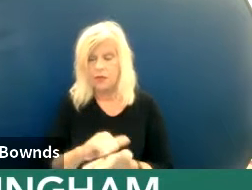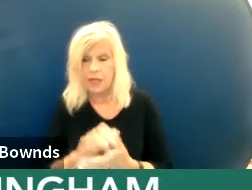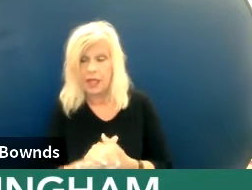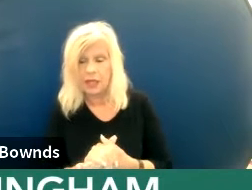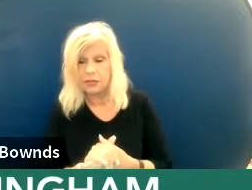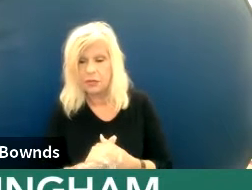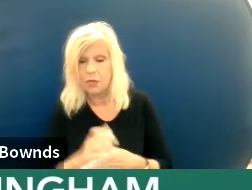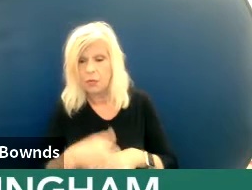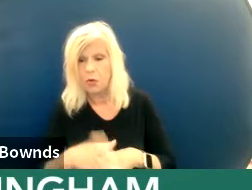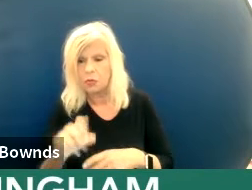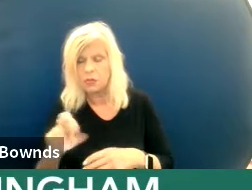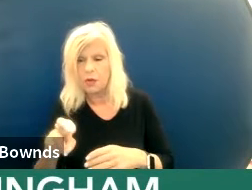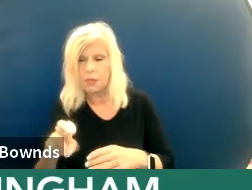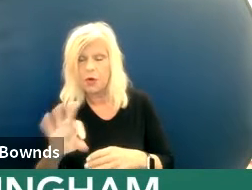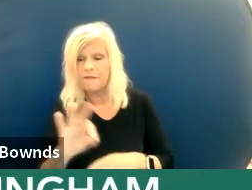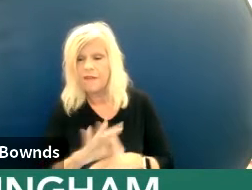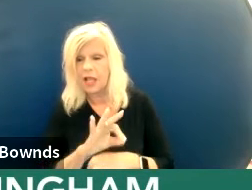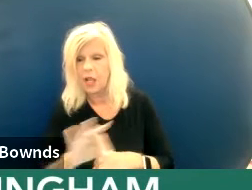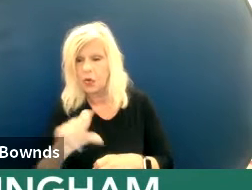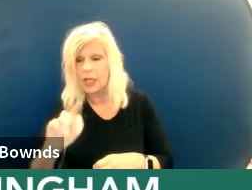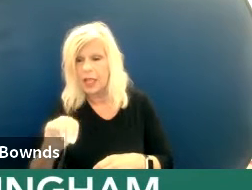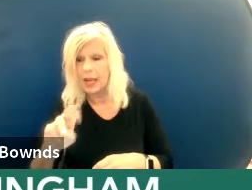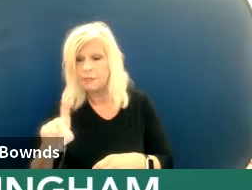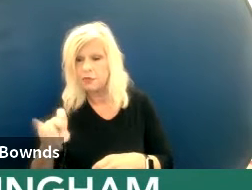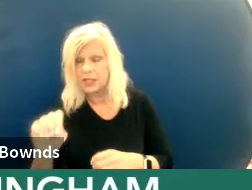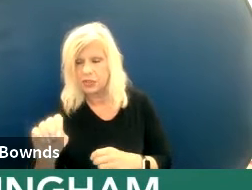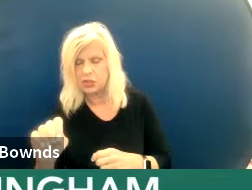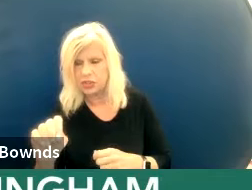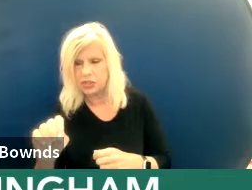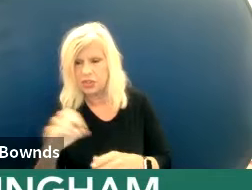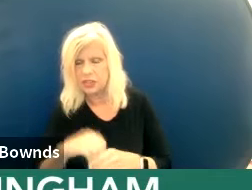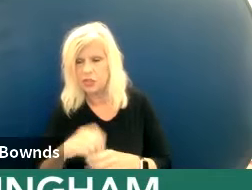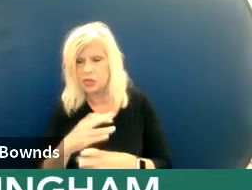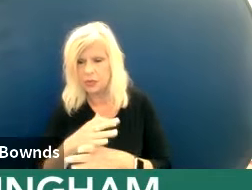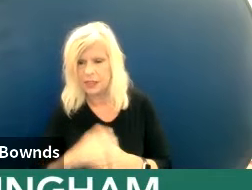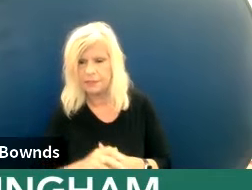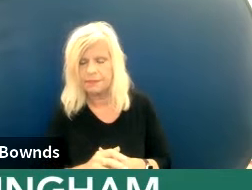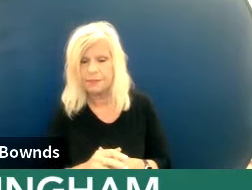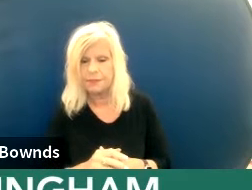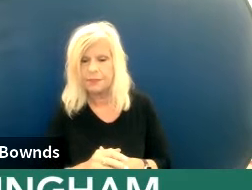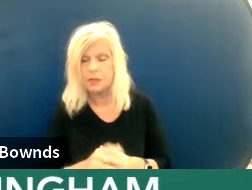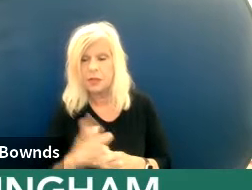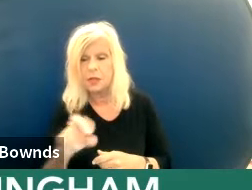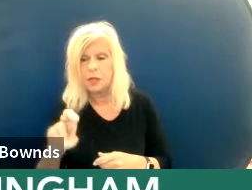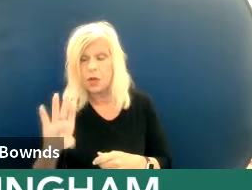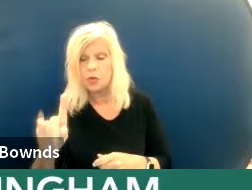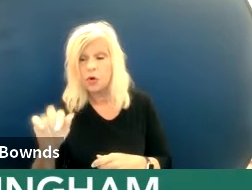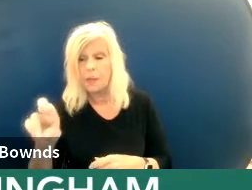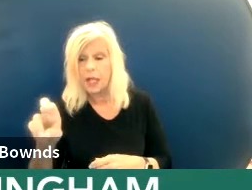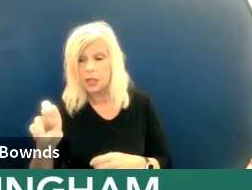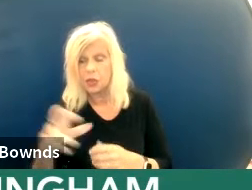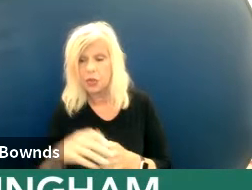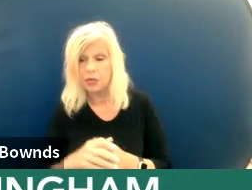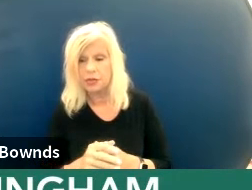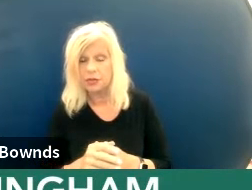postdoctoral fellow at the Heinrich Heine University in Düsseldorf, Germany. Dr. Butler, could we please request you to